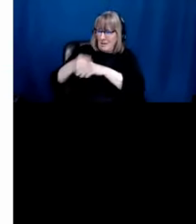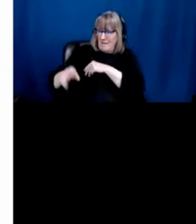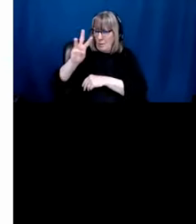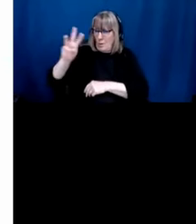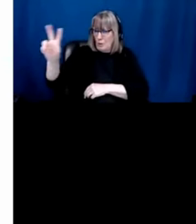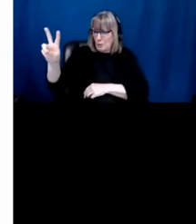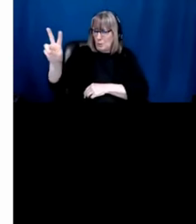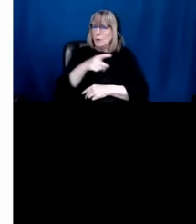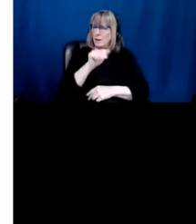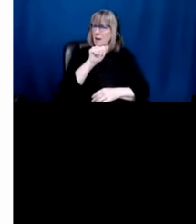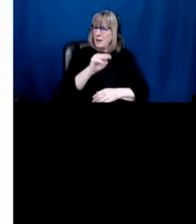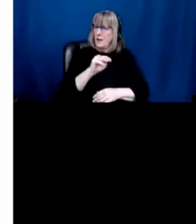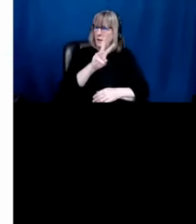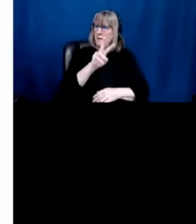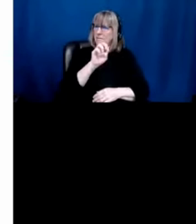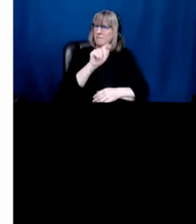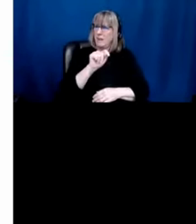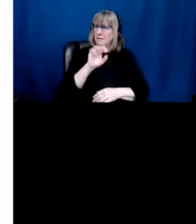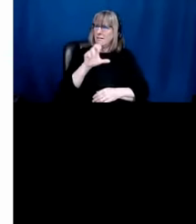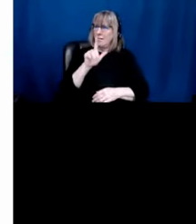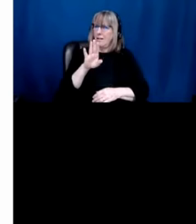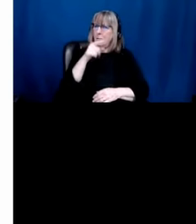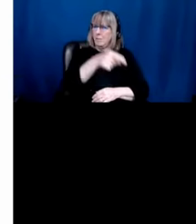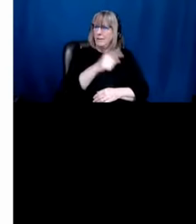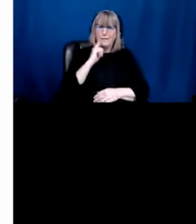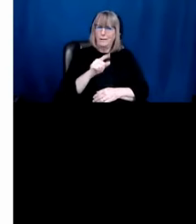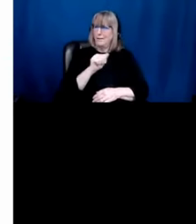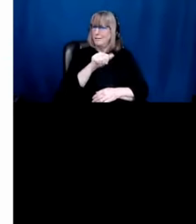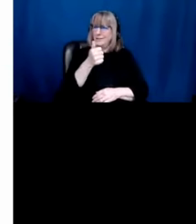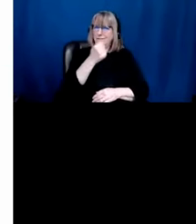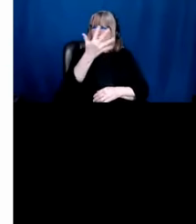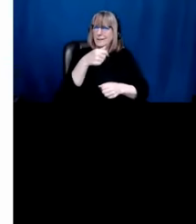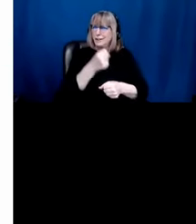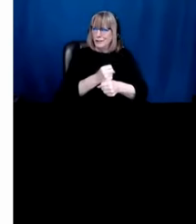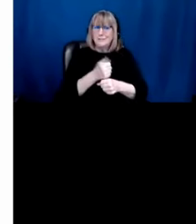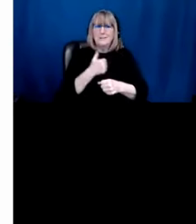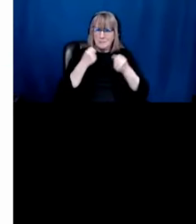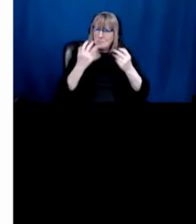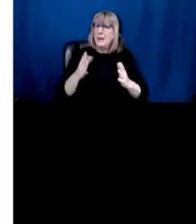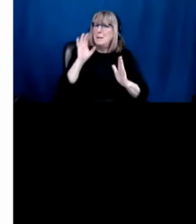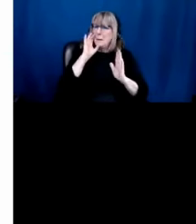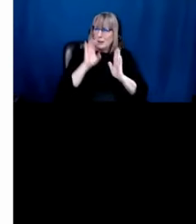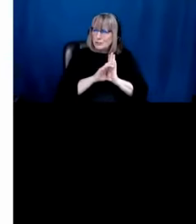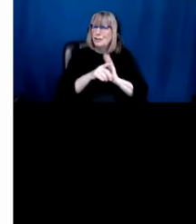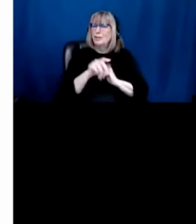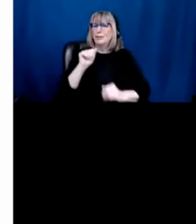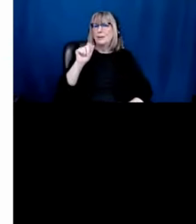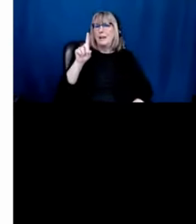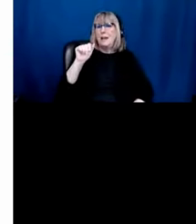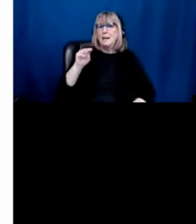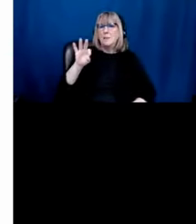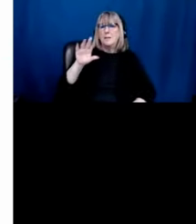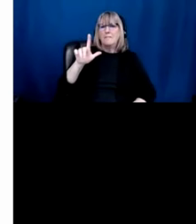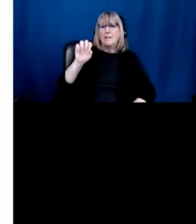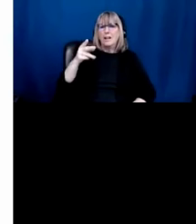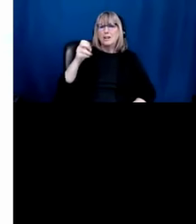los veteranos de la guerra Historical articles and pictures of the AMVETS Club. mundial, la Segunda Guerra Mundial. He's